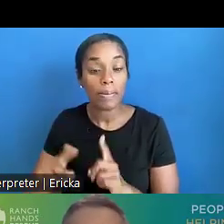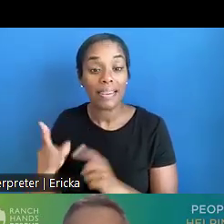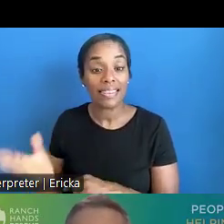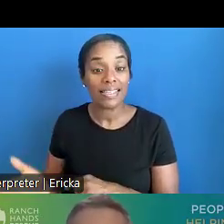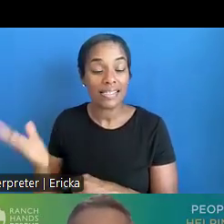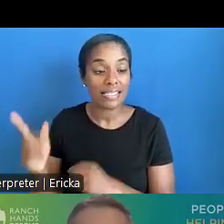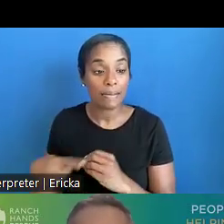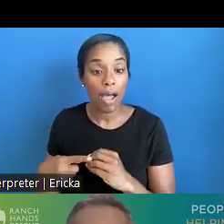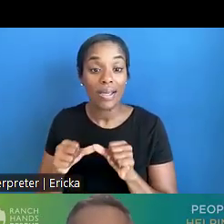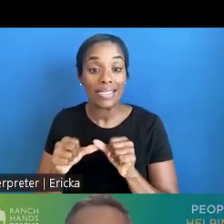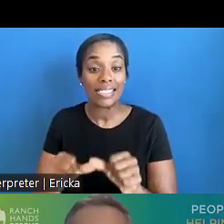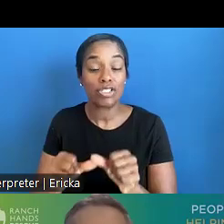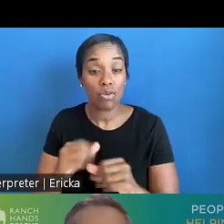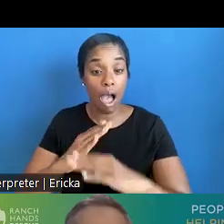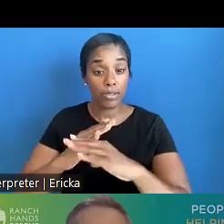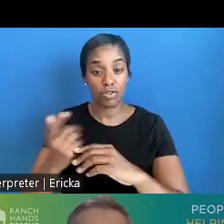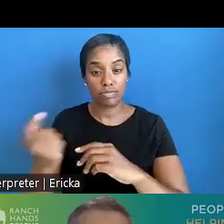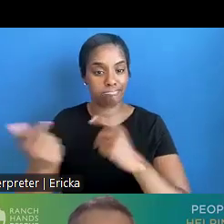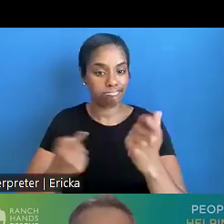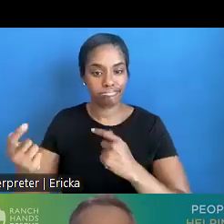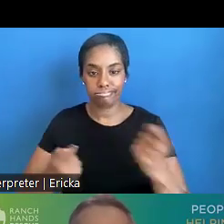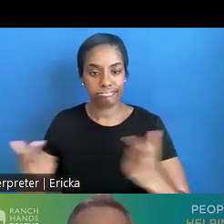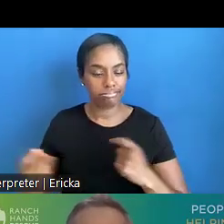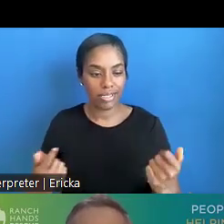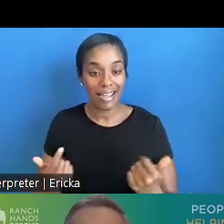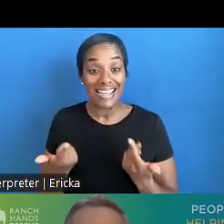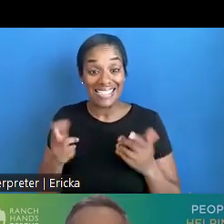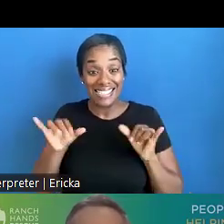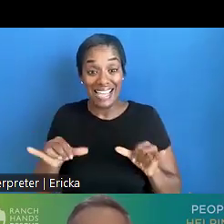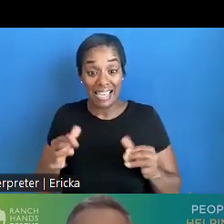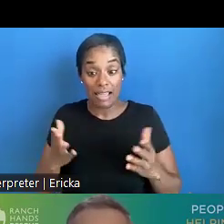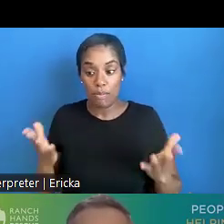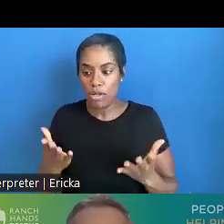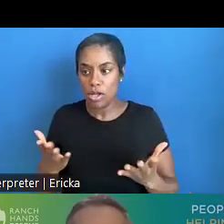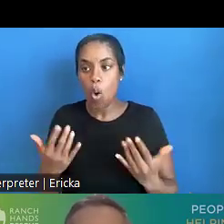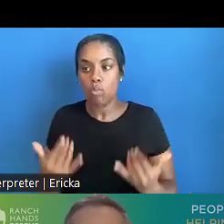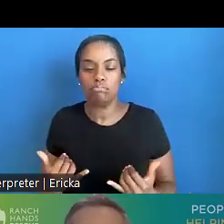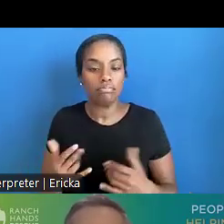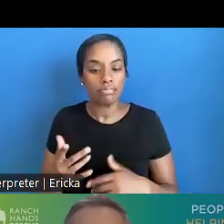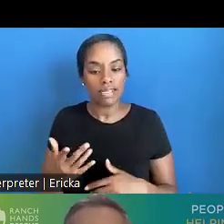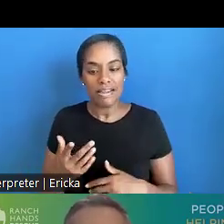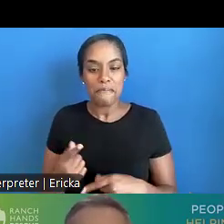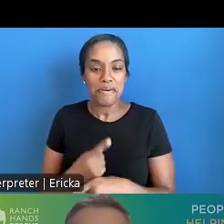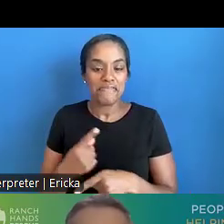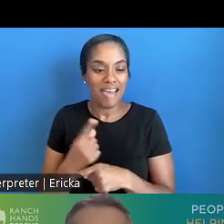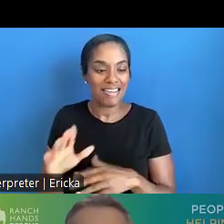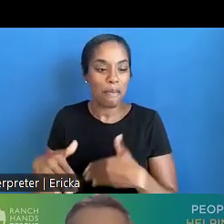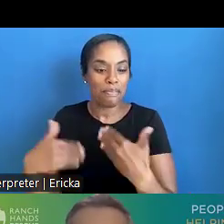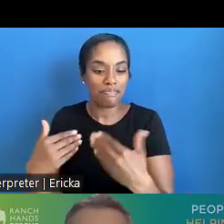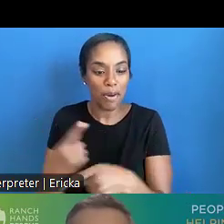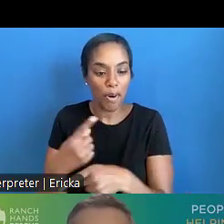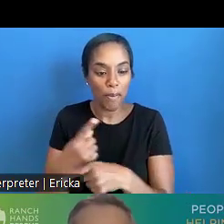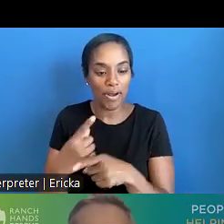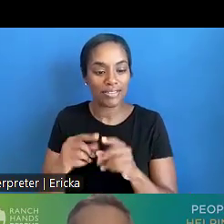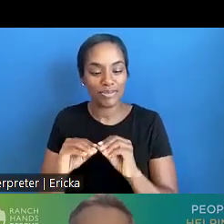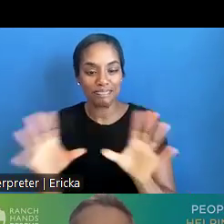to remove obstacles from their path, staying in the here and now, and providing appropriate transparency and self-disclosure through